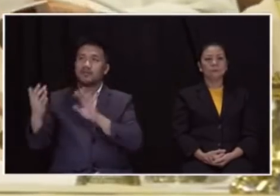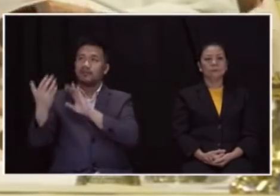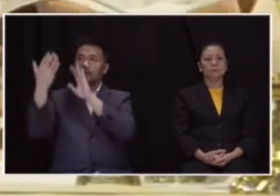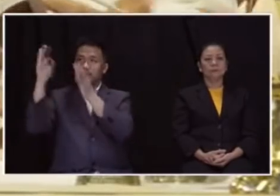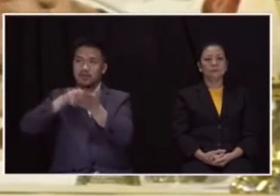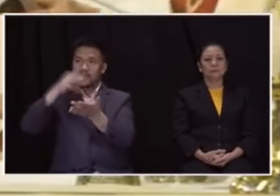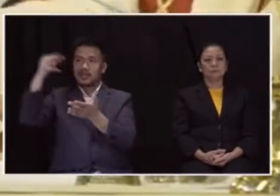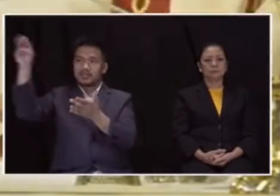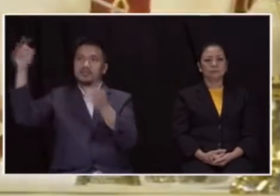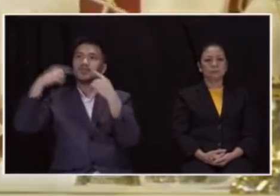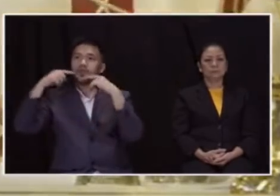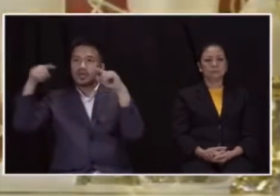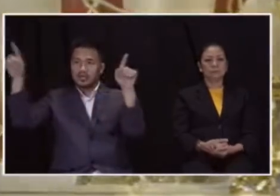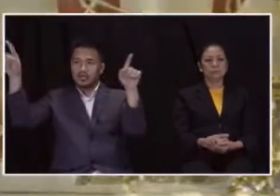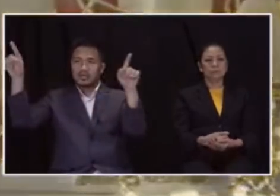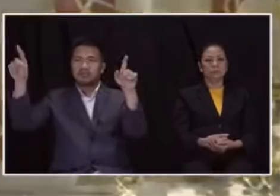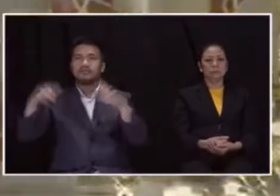acclaim. Holy.